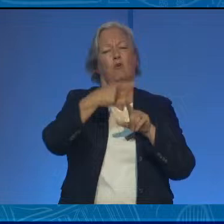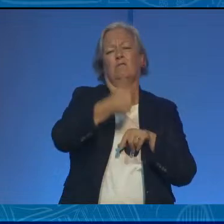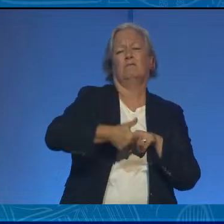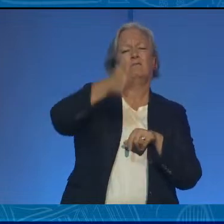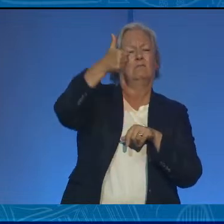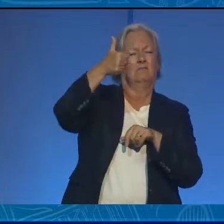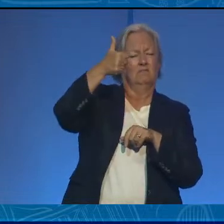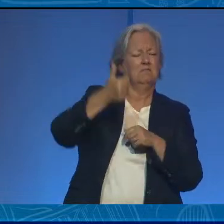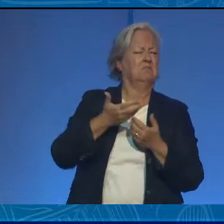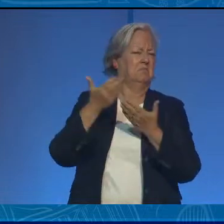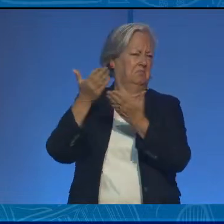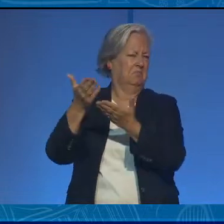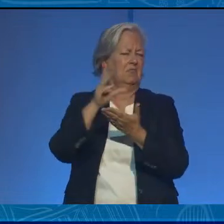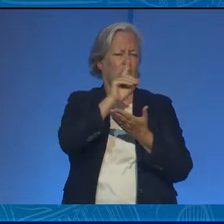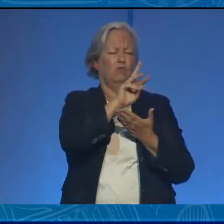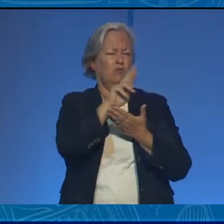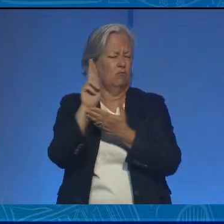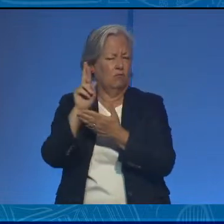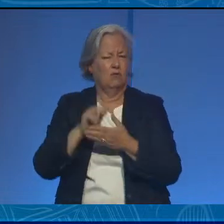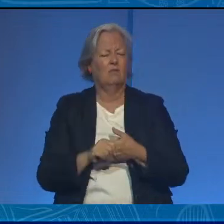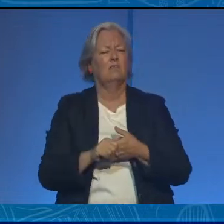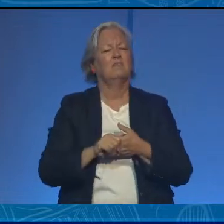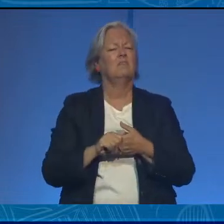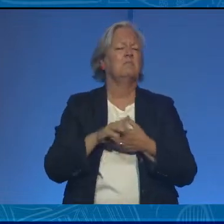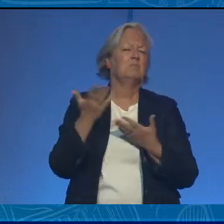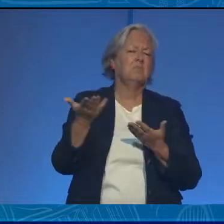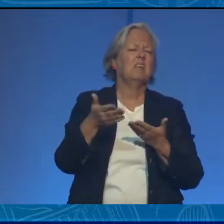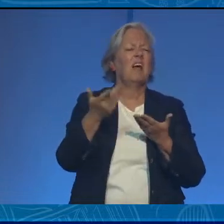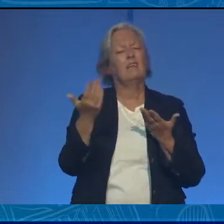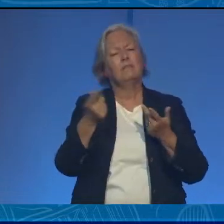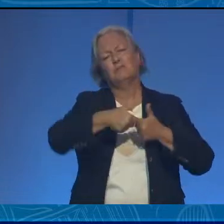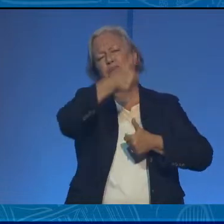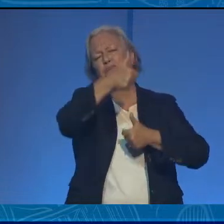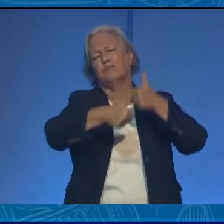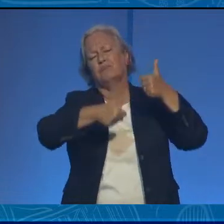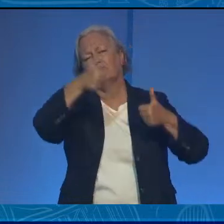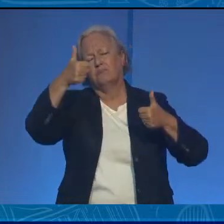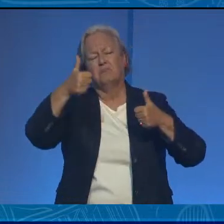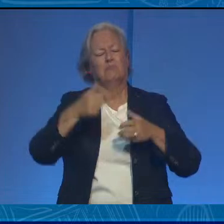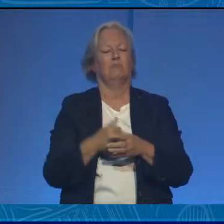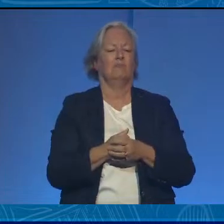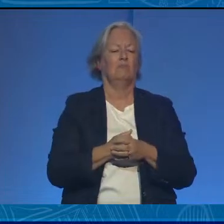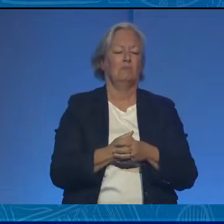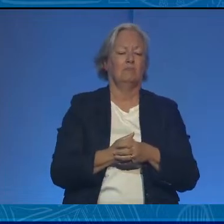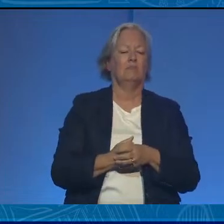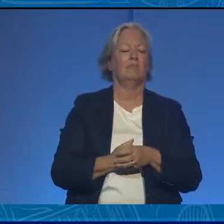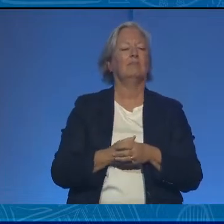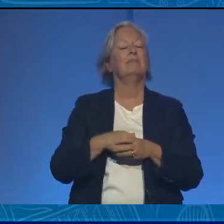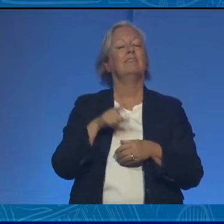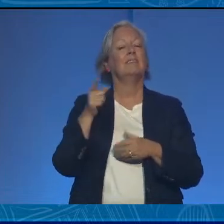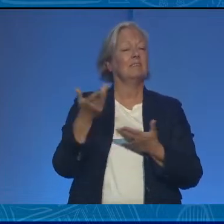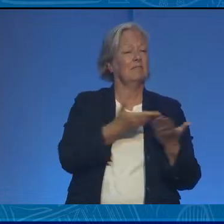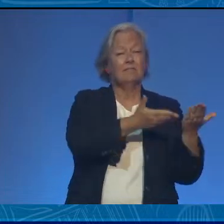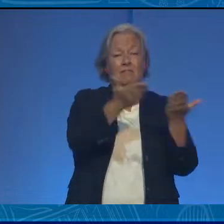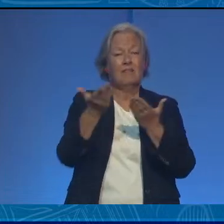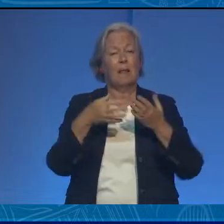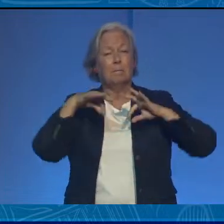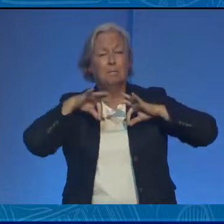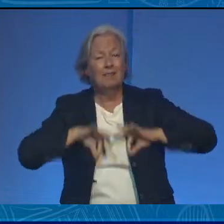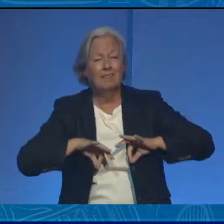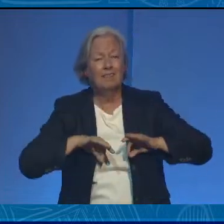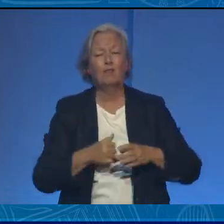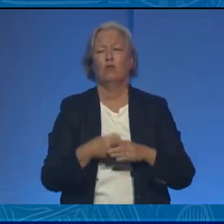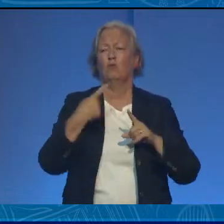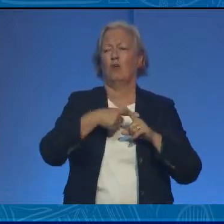Kamal Kishore, Secretary Gilberto Teodoro Jr., Ministers and Excellencies, esteemed